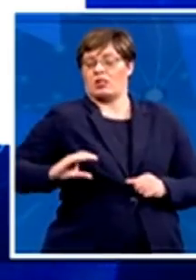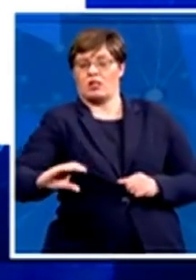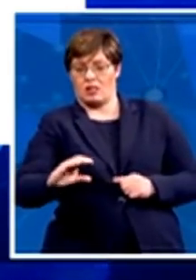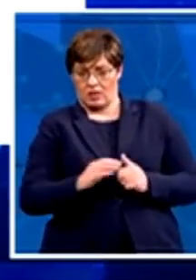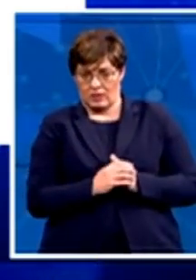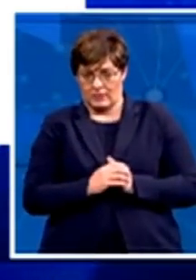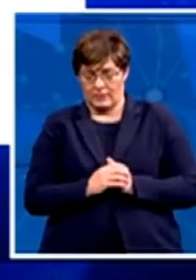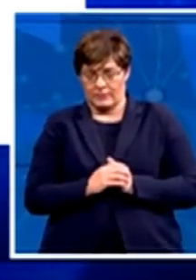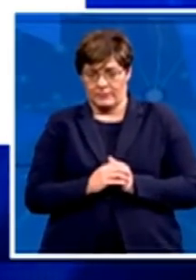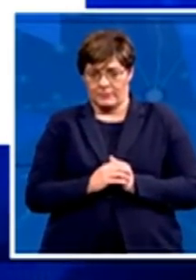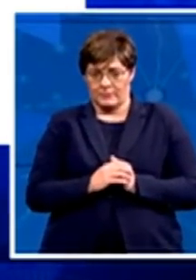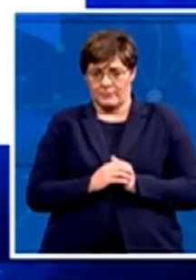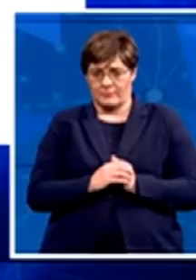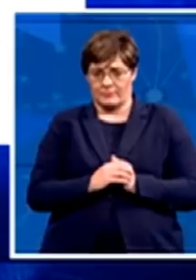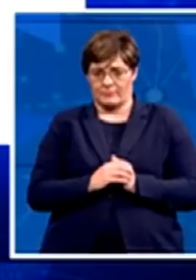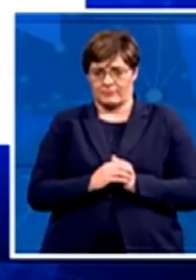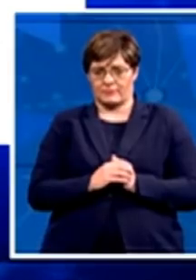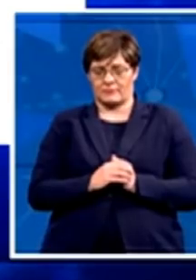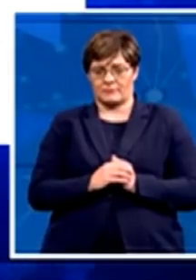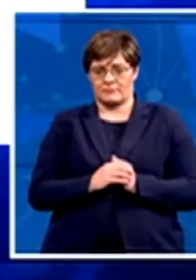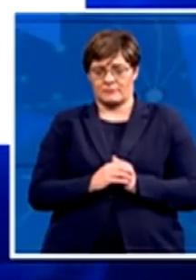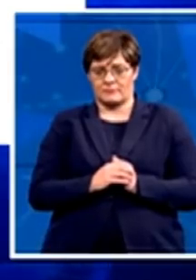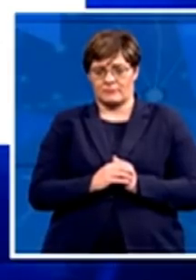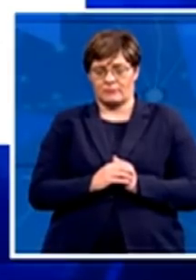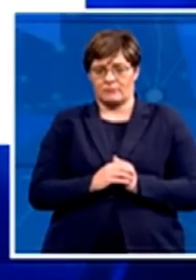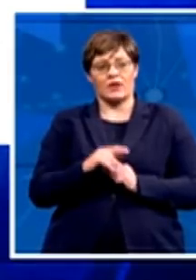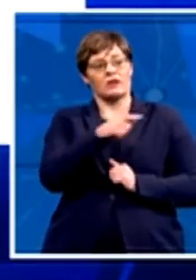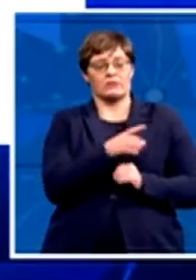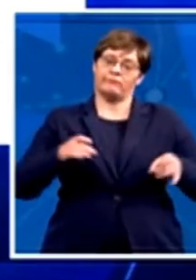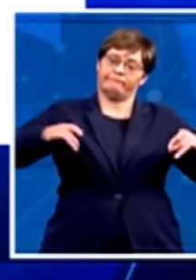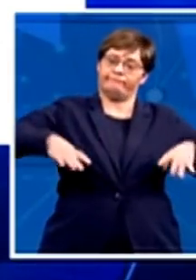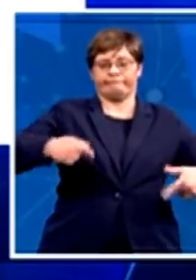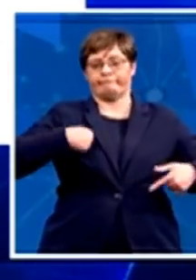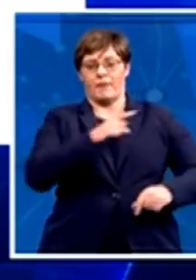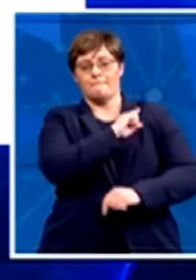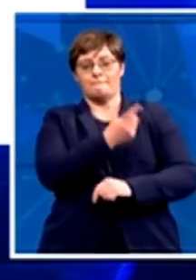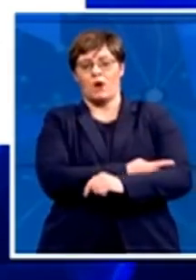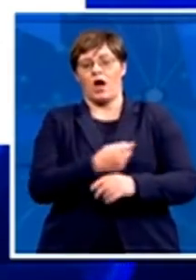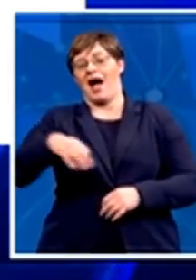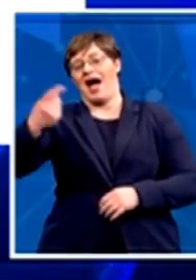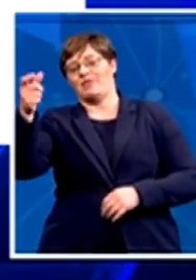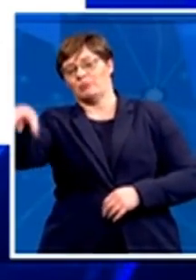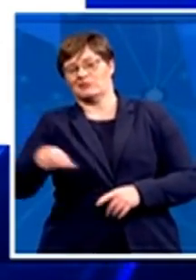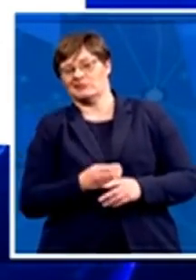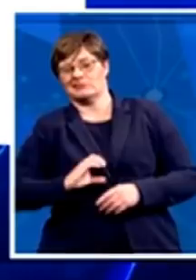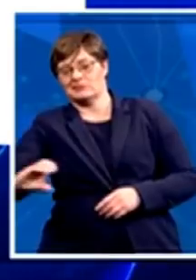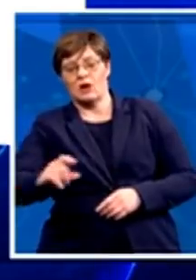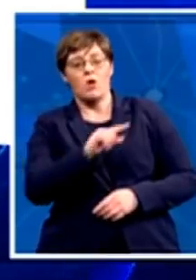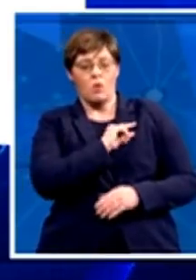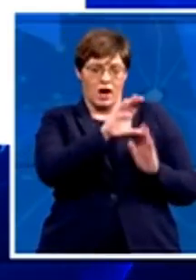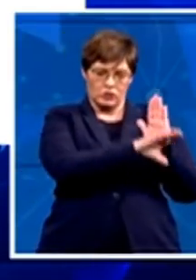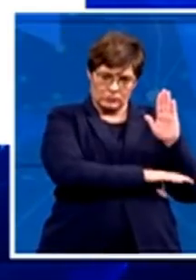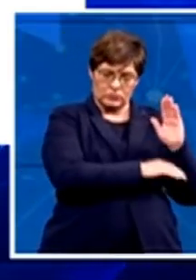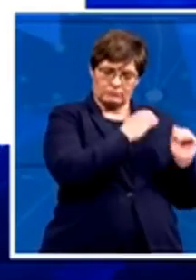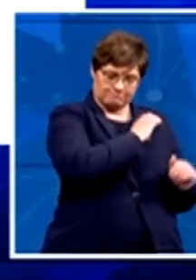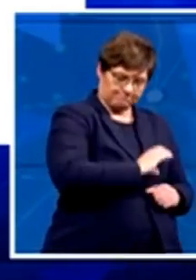Members must not be seen to be relinquishing their powers to third parties, because the Constitution empowers members of the Assembly to